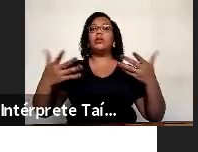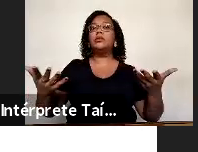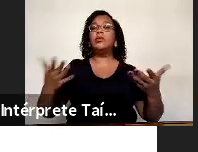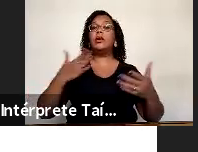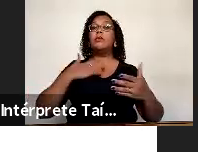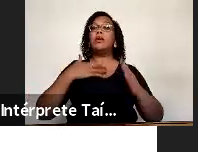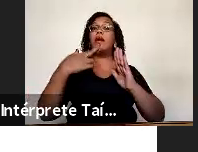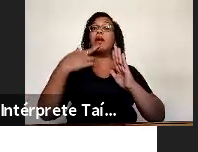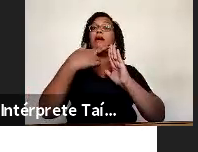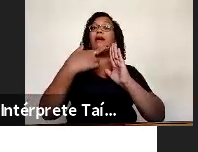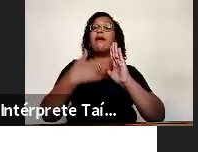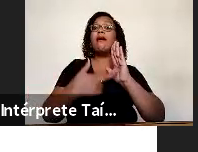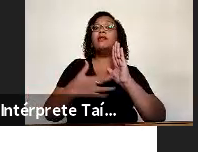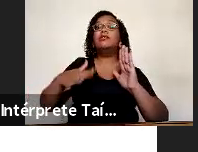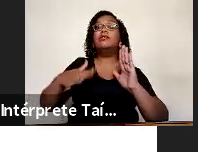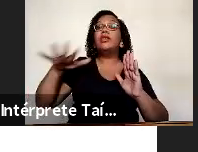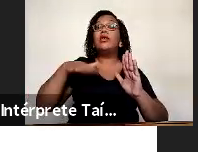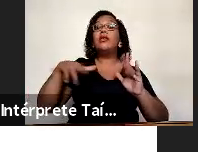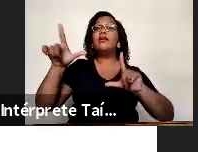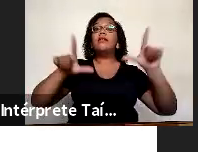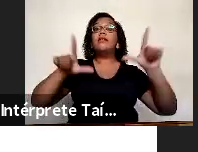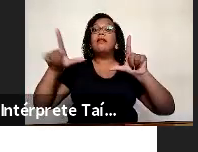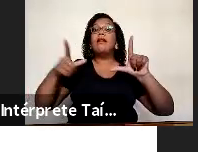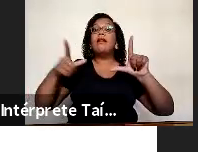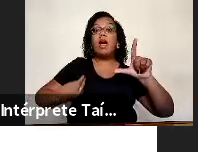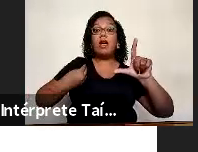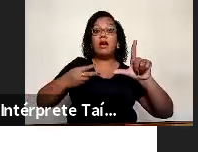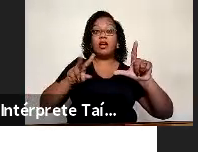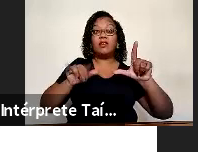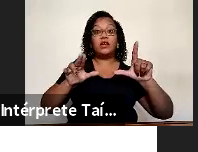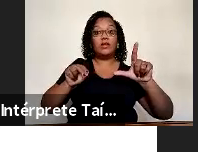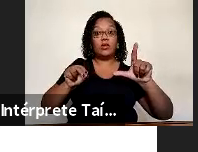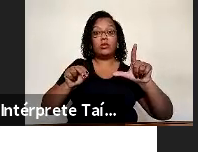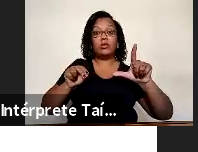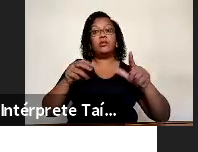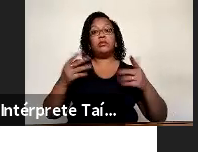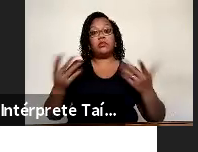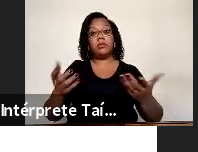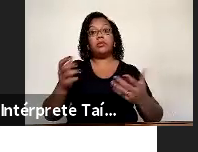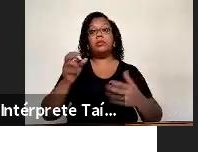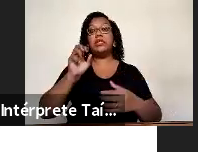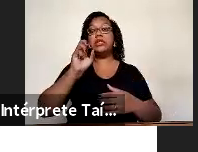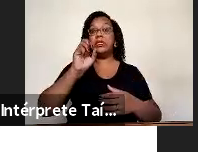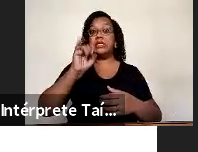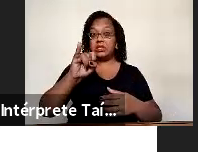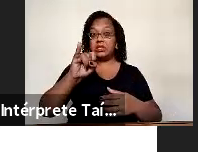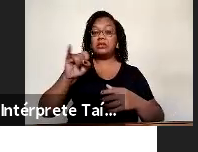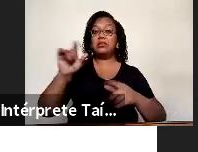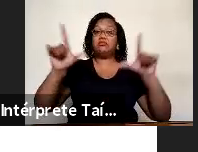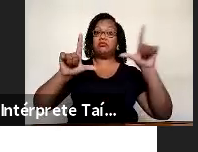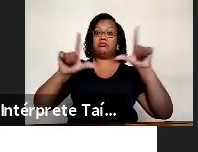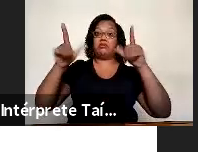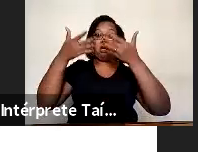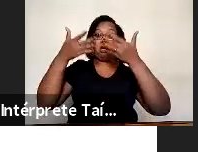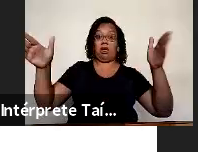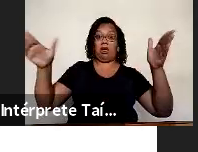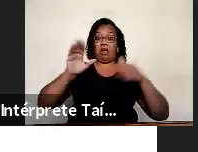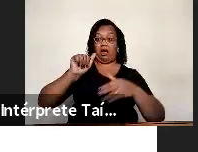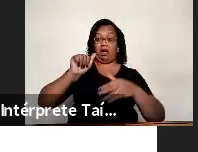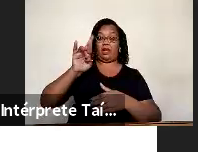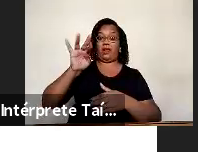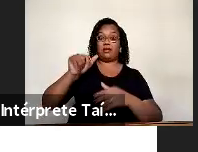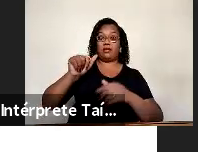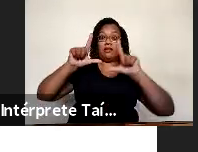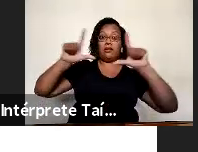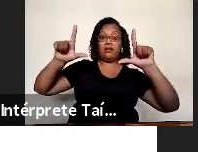So if the live broadcast is on a major open television or major open broadcast, like the case of the Oscars at